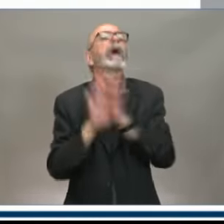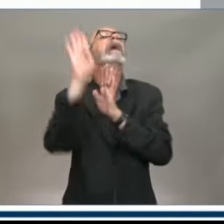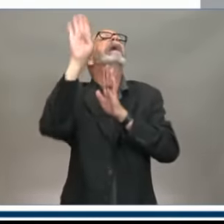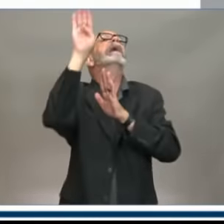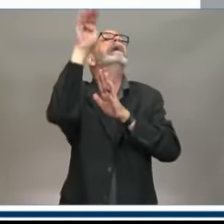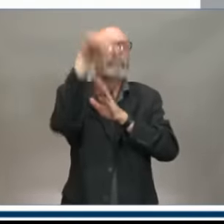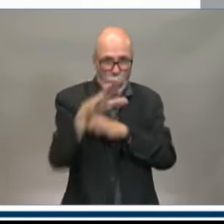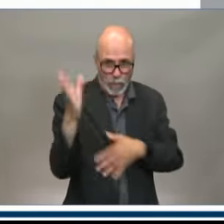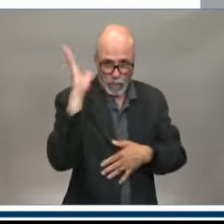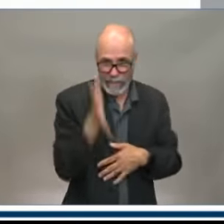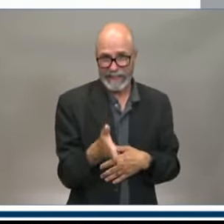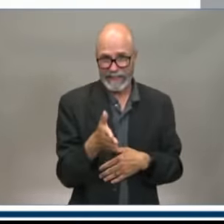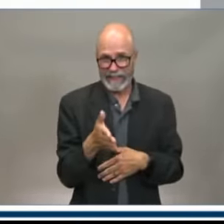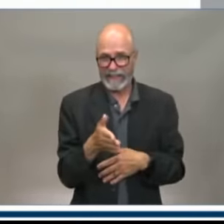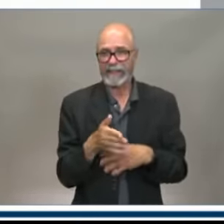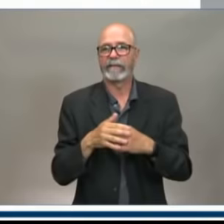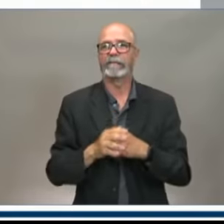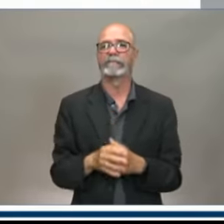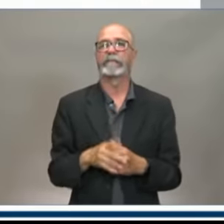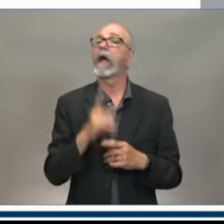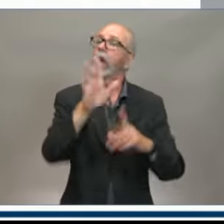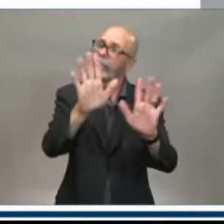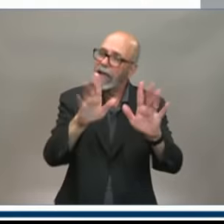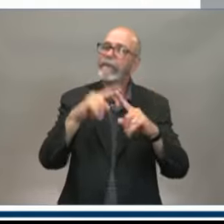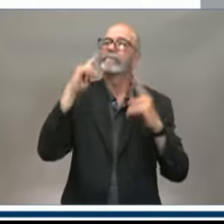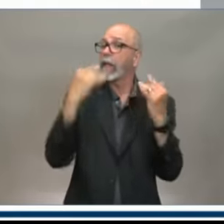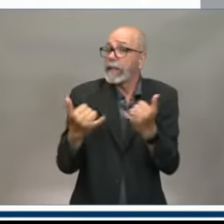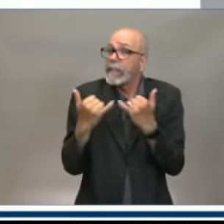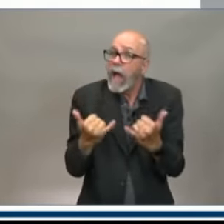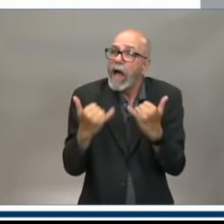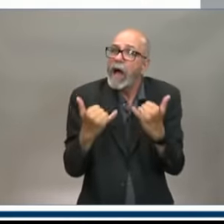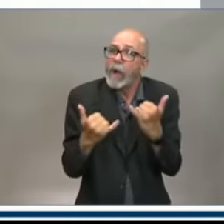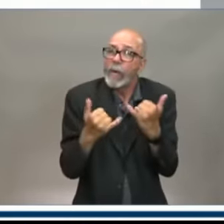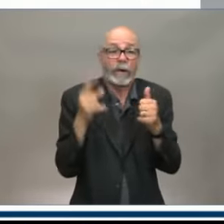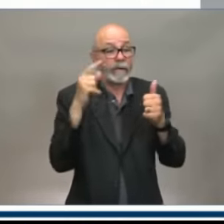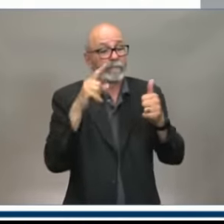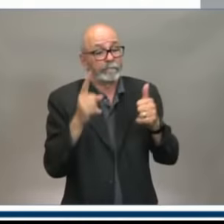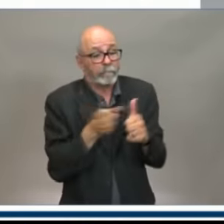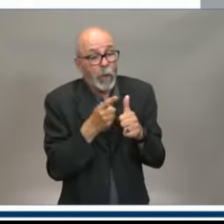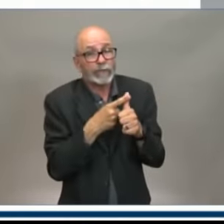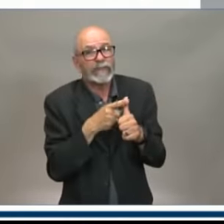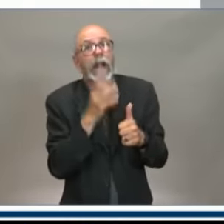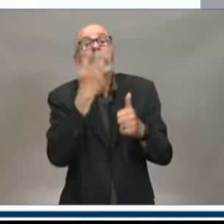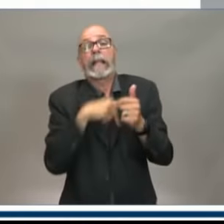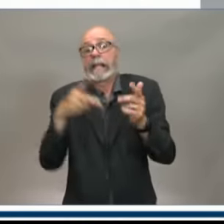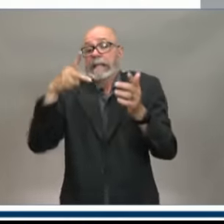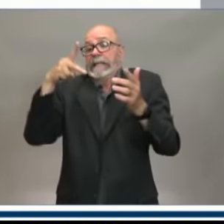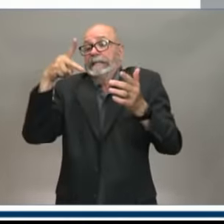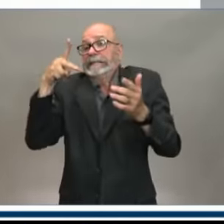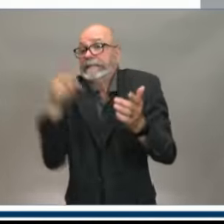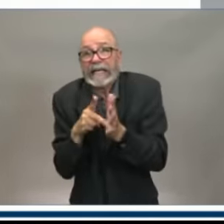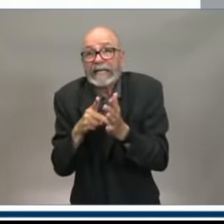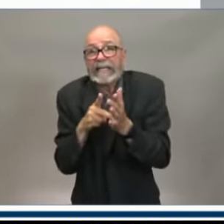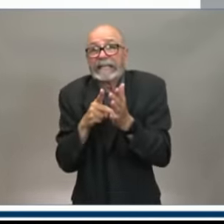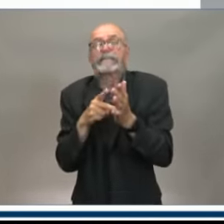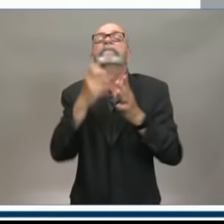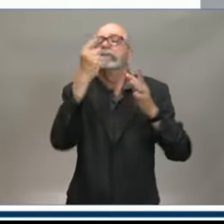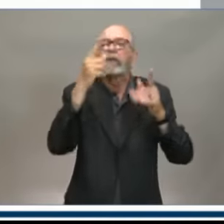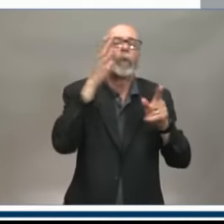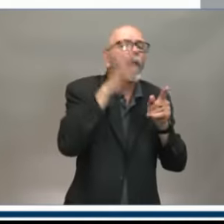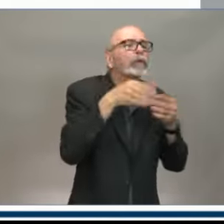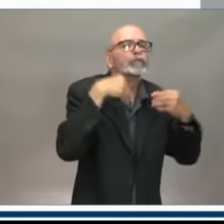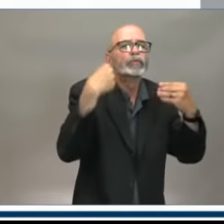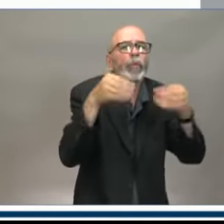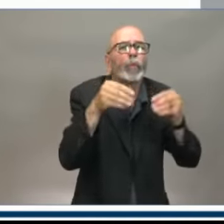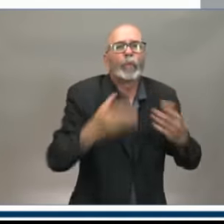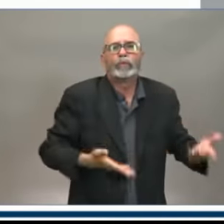now and any possible second wave, as we continue to work now to reopen our society in a way that finds the necessary and appropriate